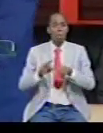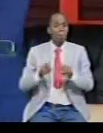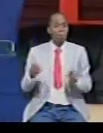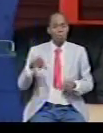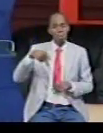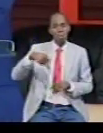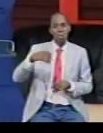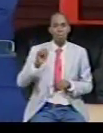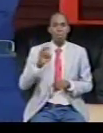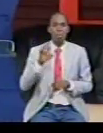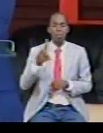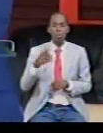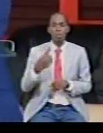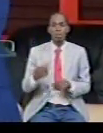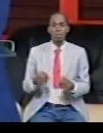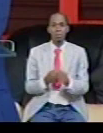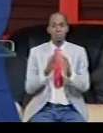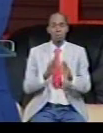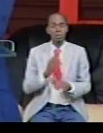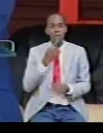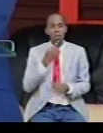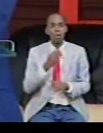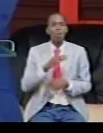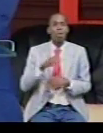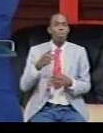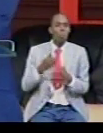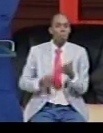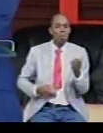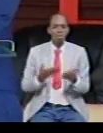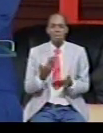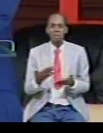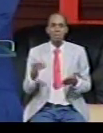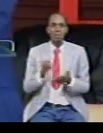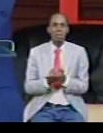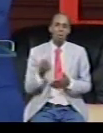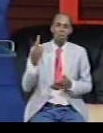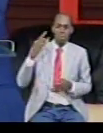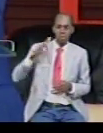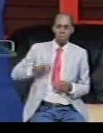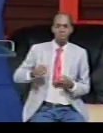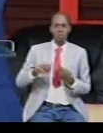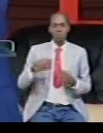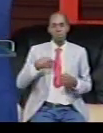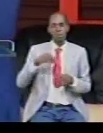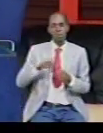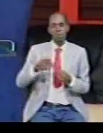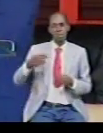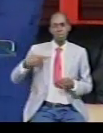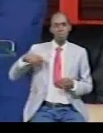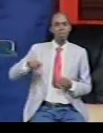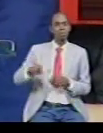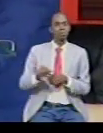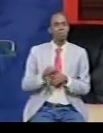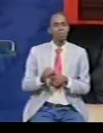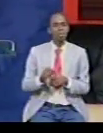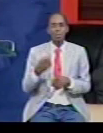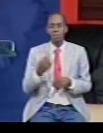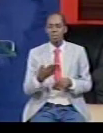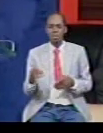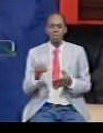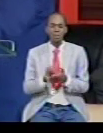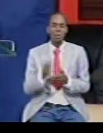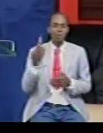said, what things were gain to me in the Jewish religion? What things were gain to me in the